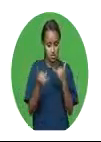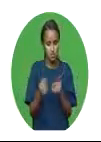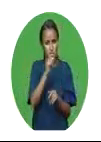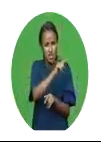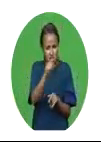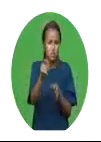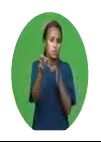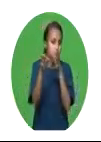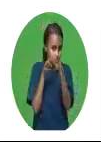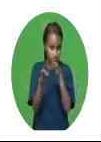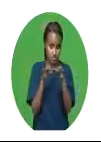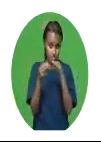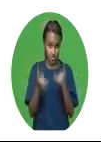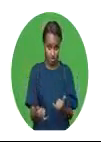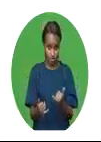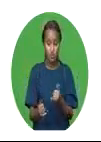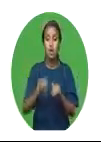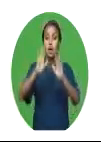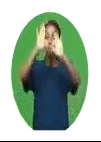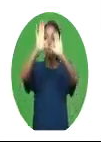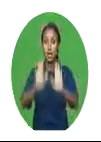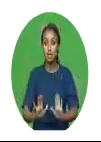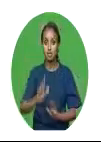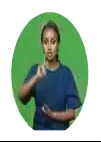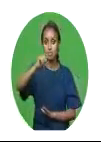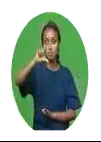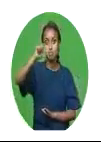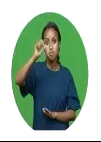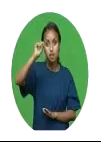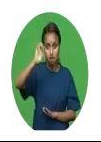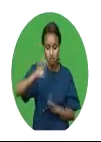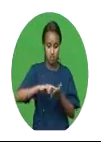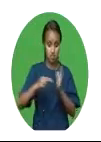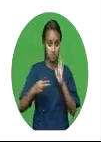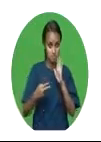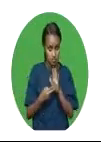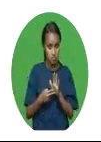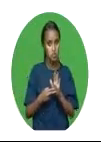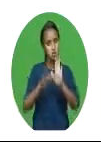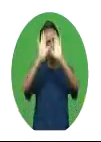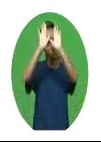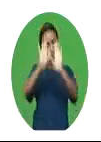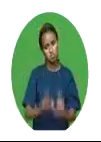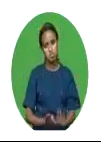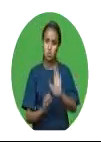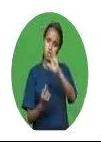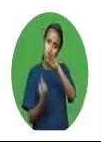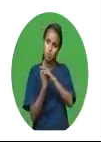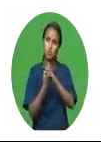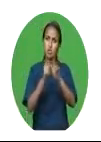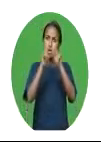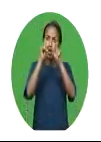of these surfaces. A plane is a ruled surface generated by moving a straight